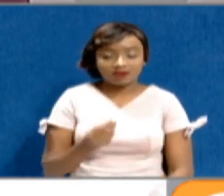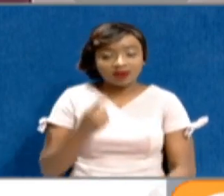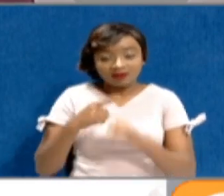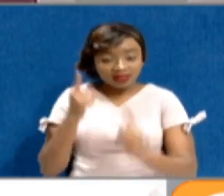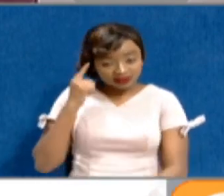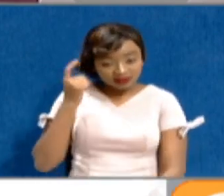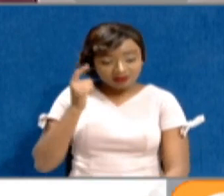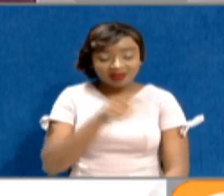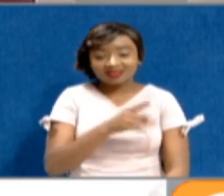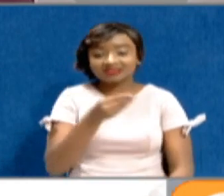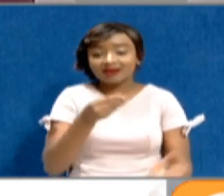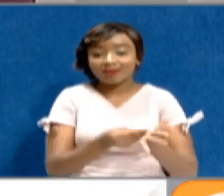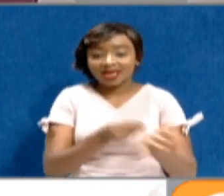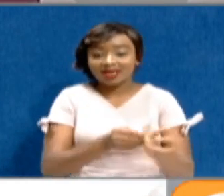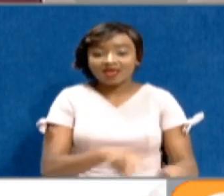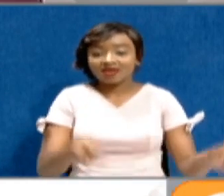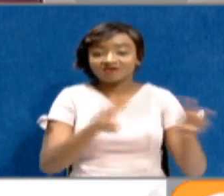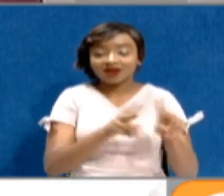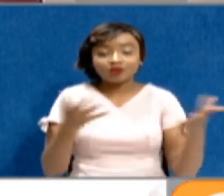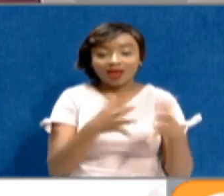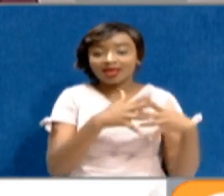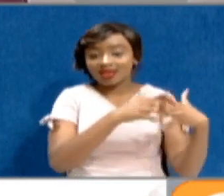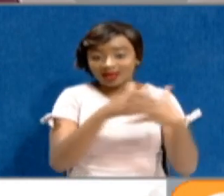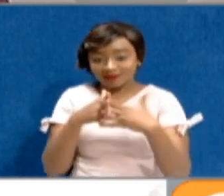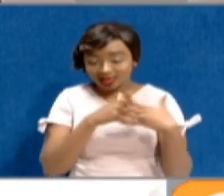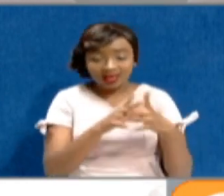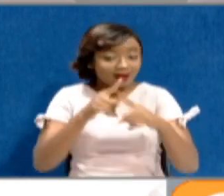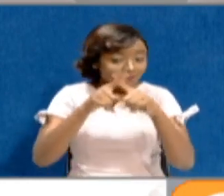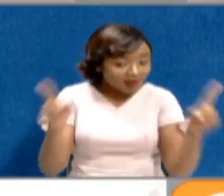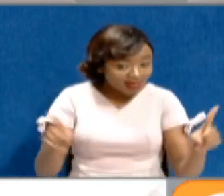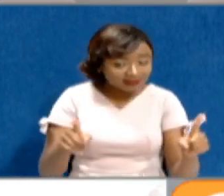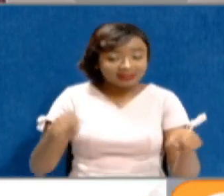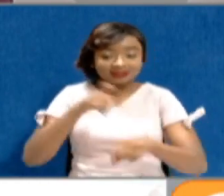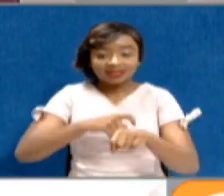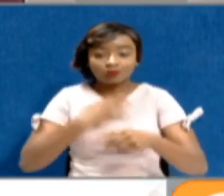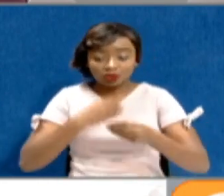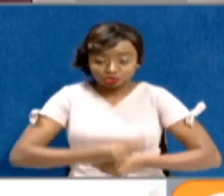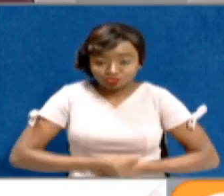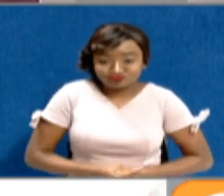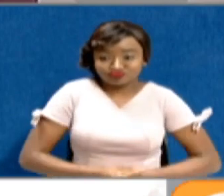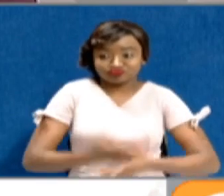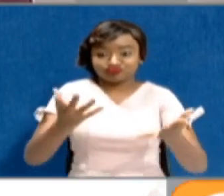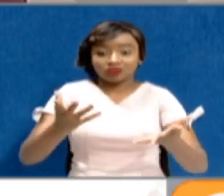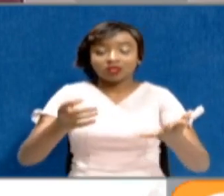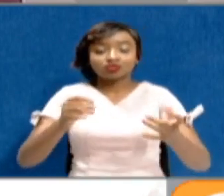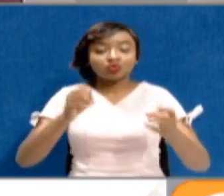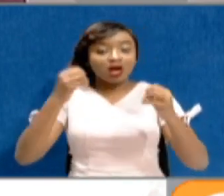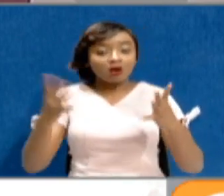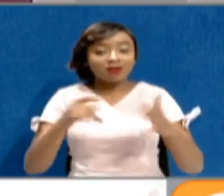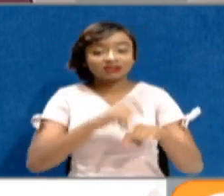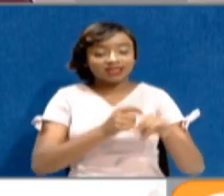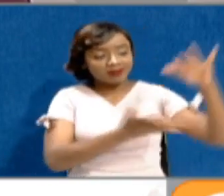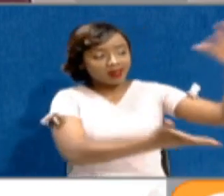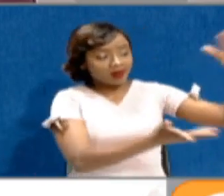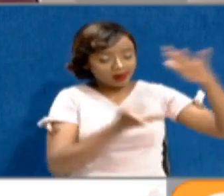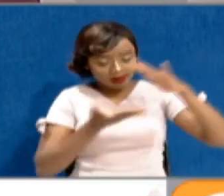remember, those are costs in the US. Remember what we talked about earlier with the distribution channels? So what would it cost for them to bring that drug from